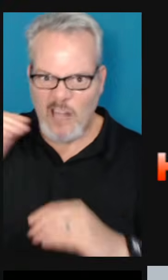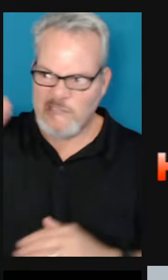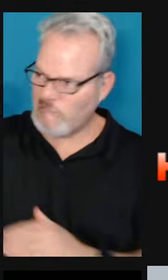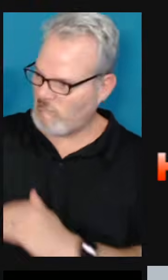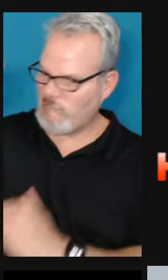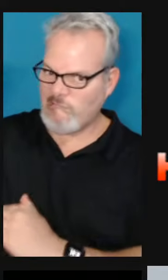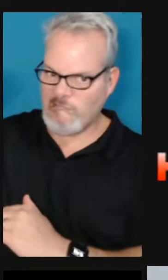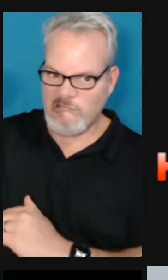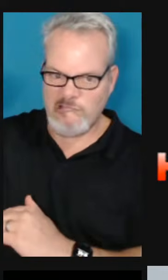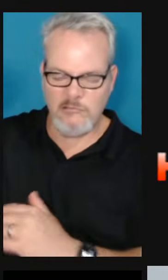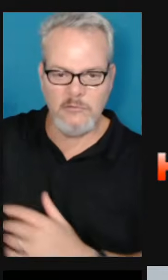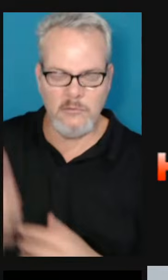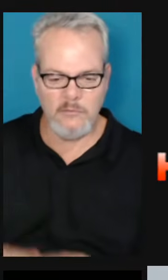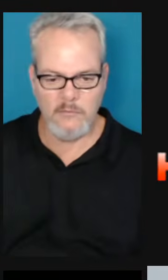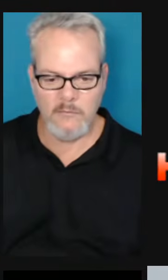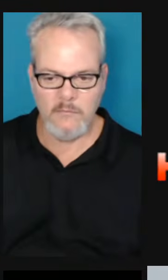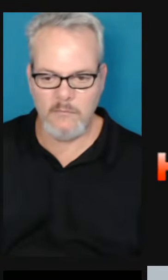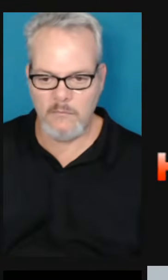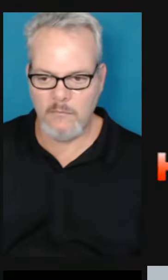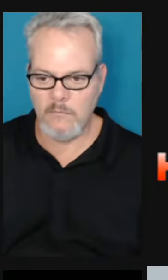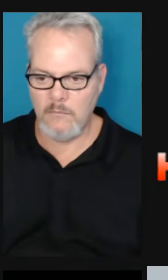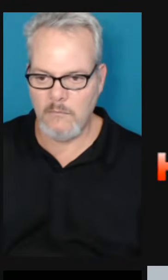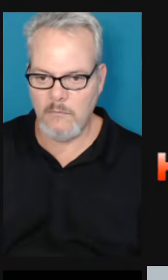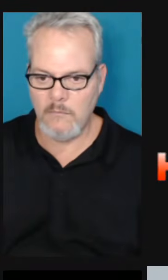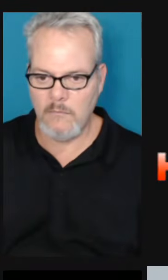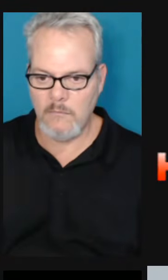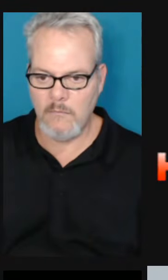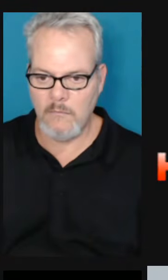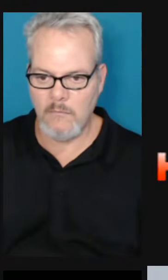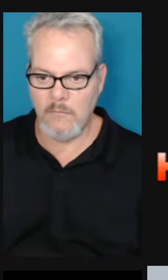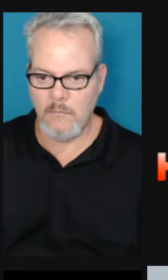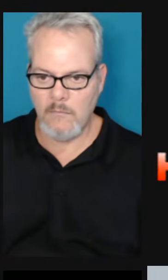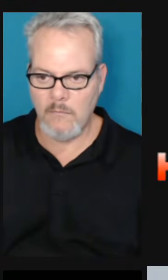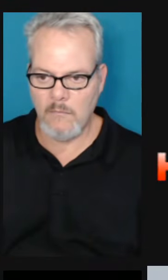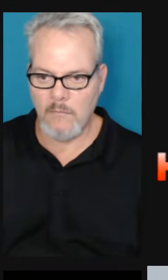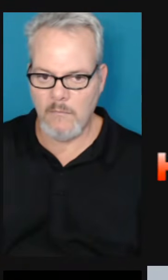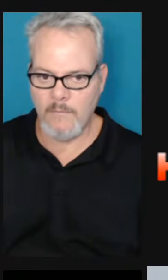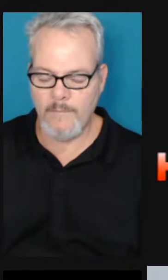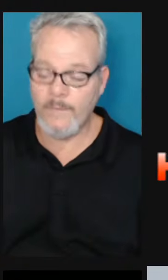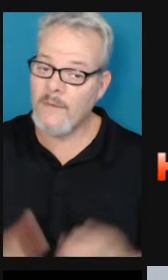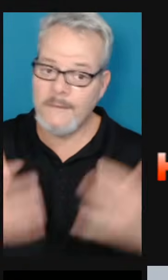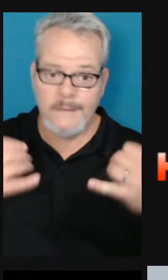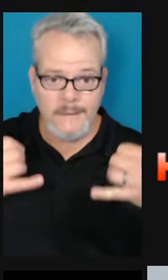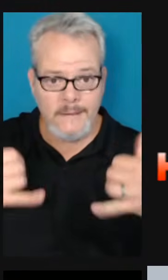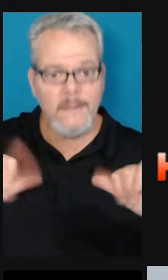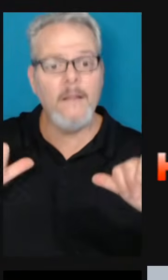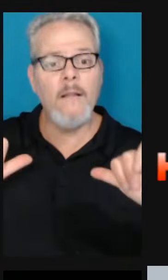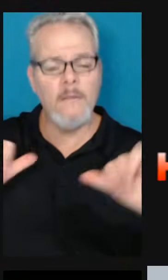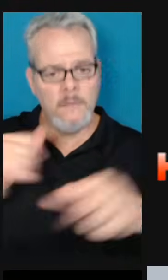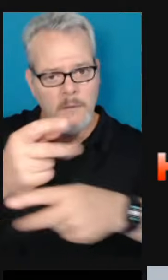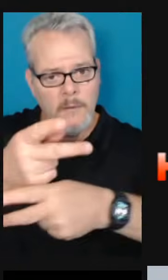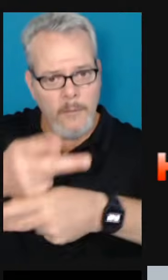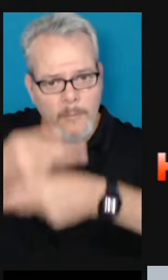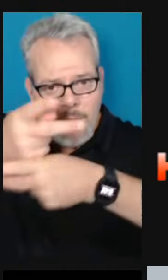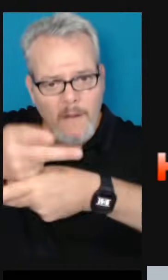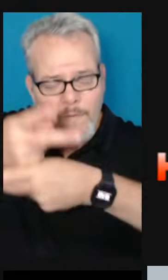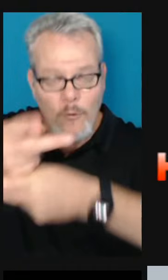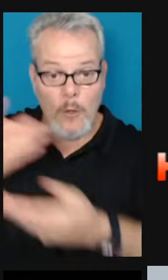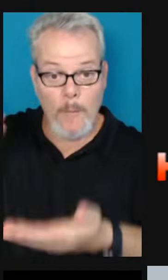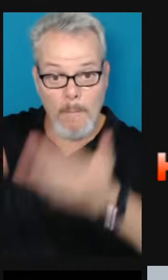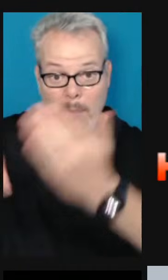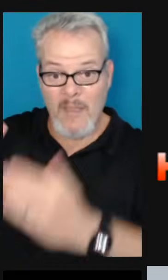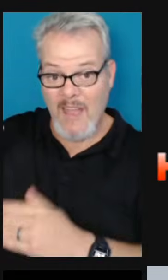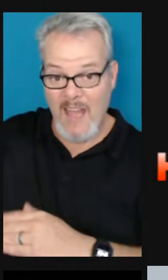it. Right? So still be careful. Maybe the ash isn't enough to fall through your roof, but maybe